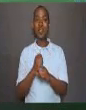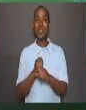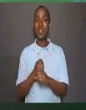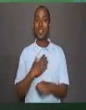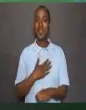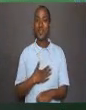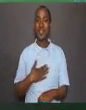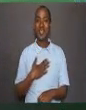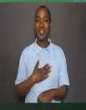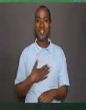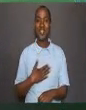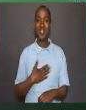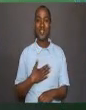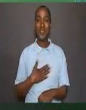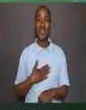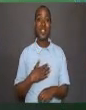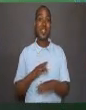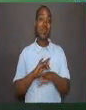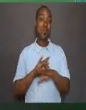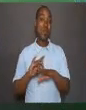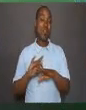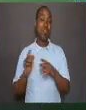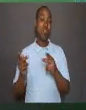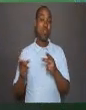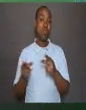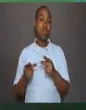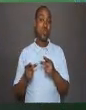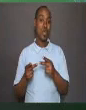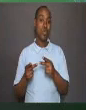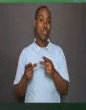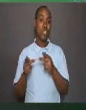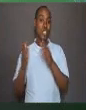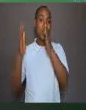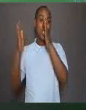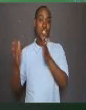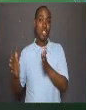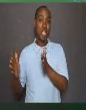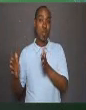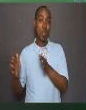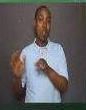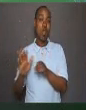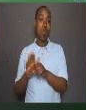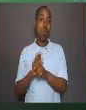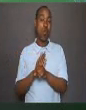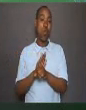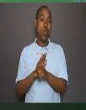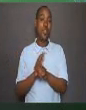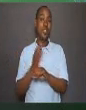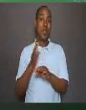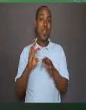Please fill in the blanks to complete the table and write a